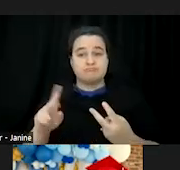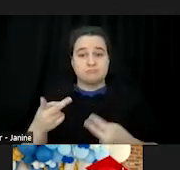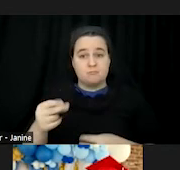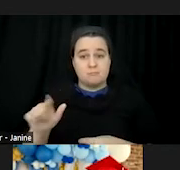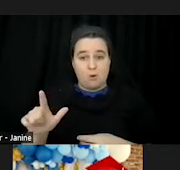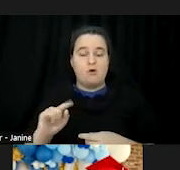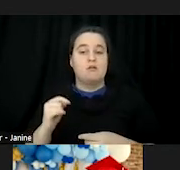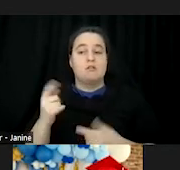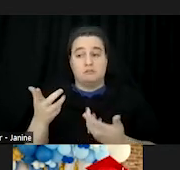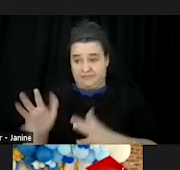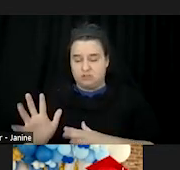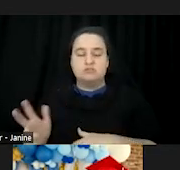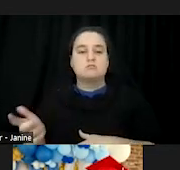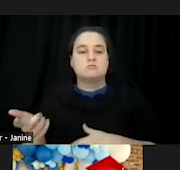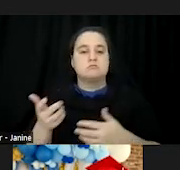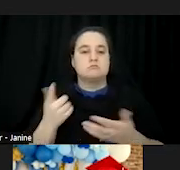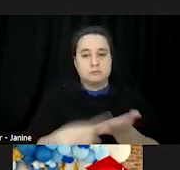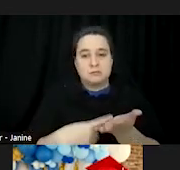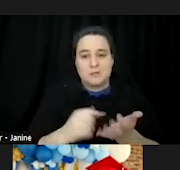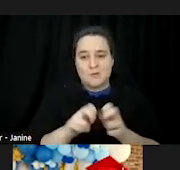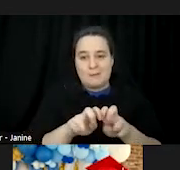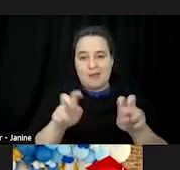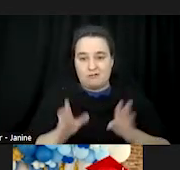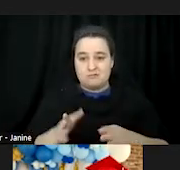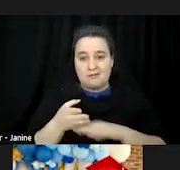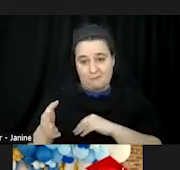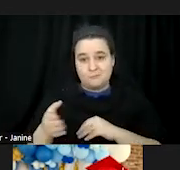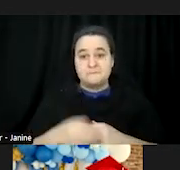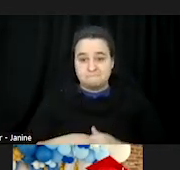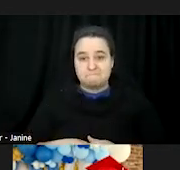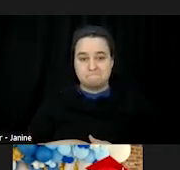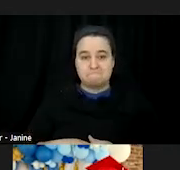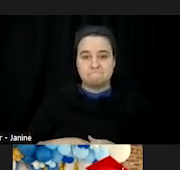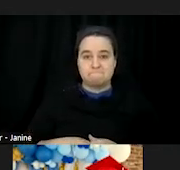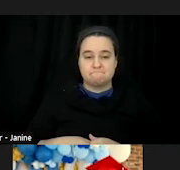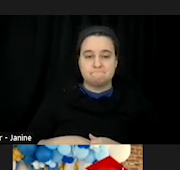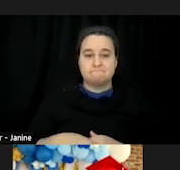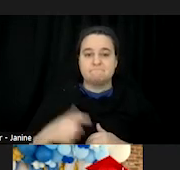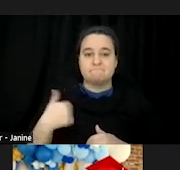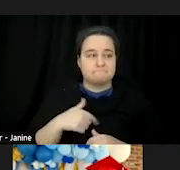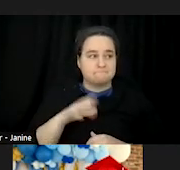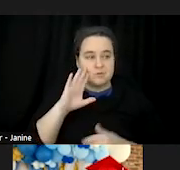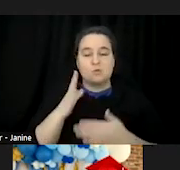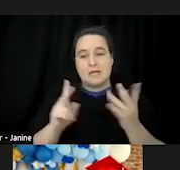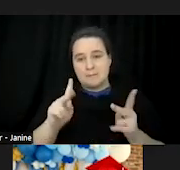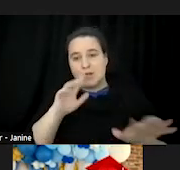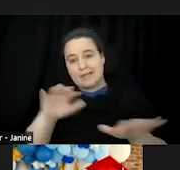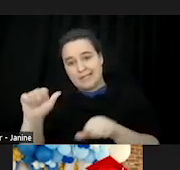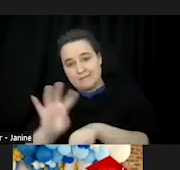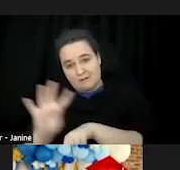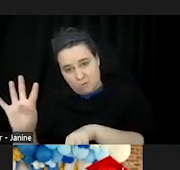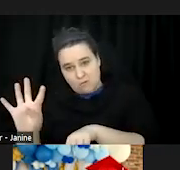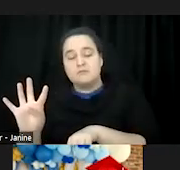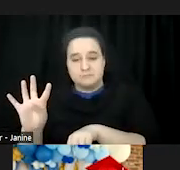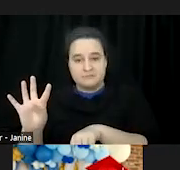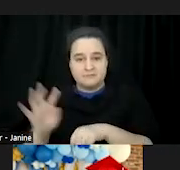continue our discussion with our panelists after the poll. So, and we know some people will have to leave at 4, and then so